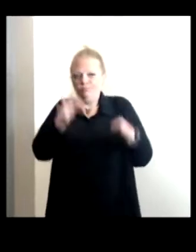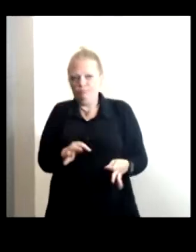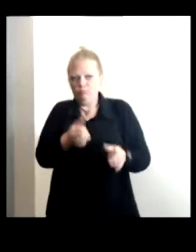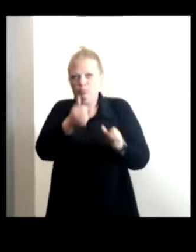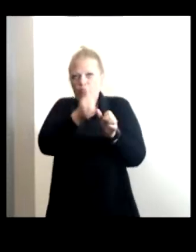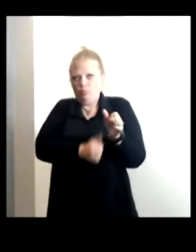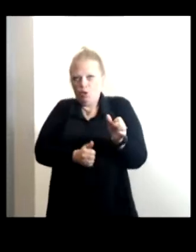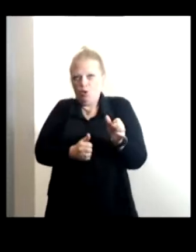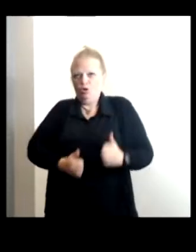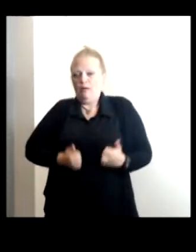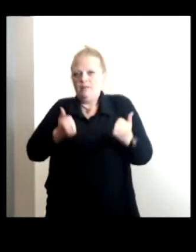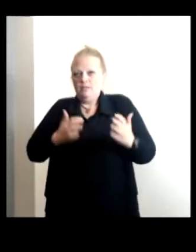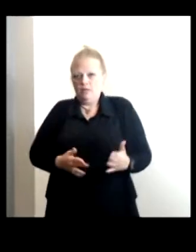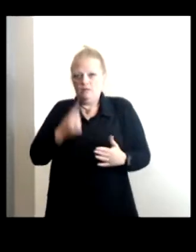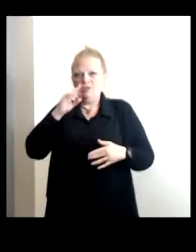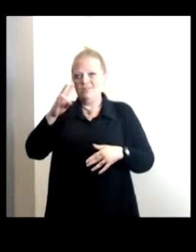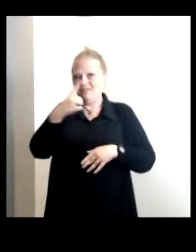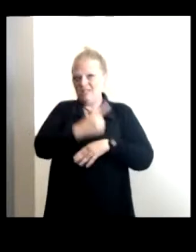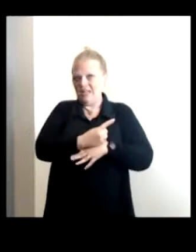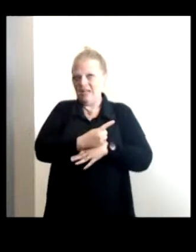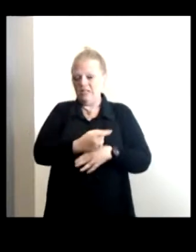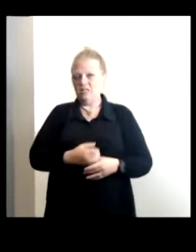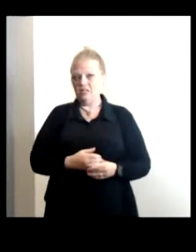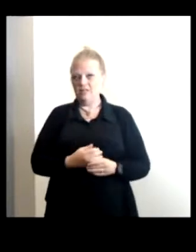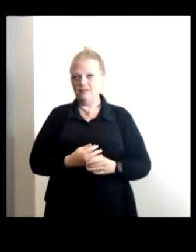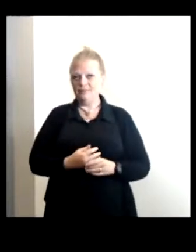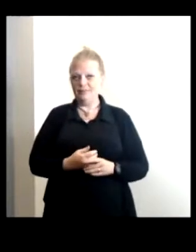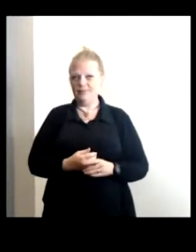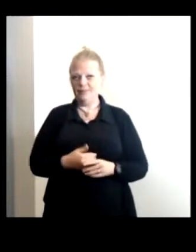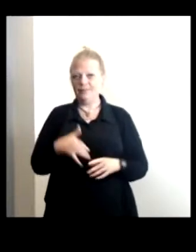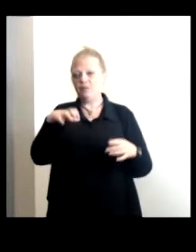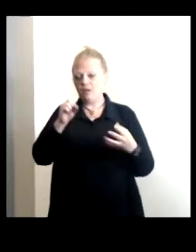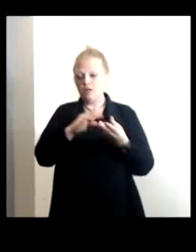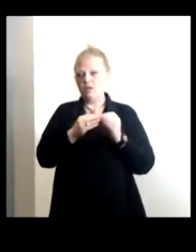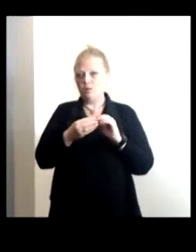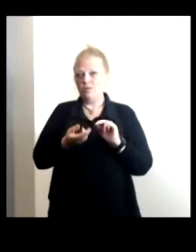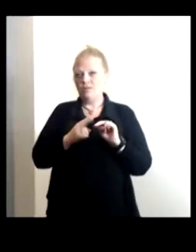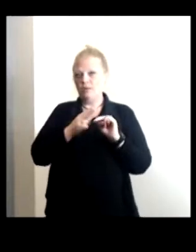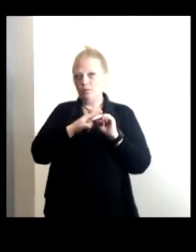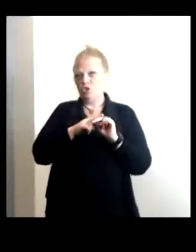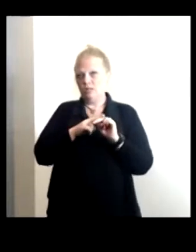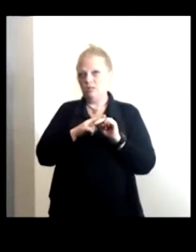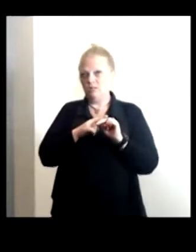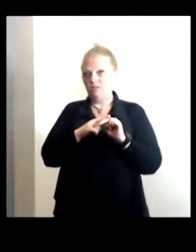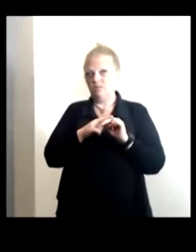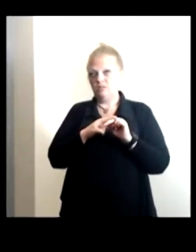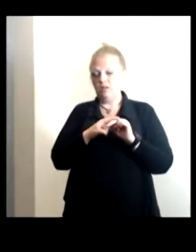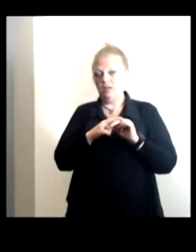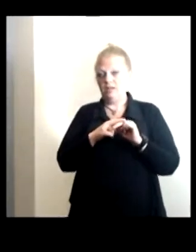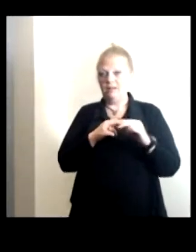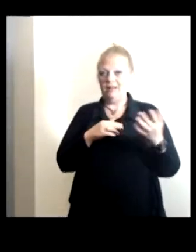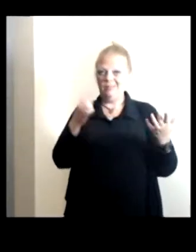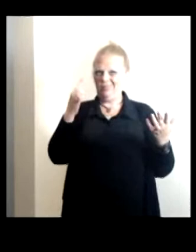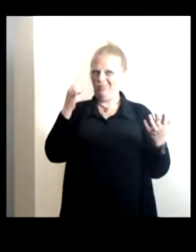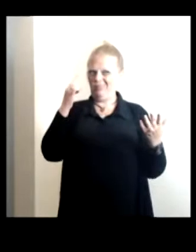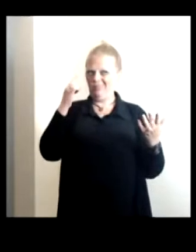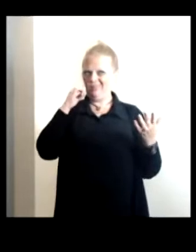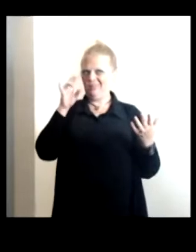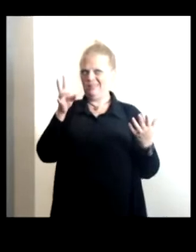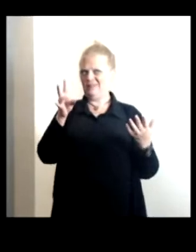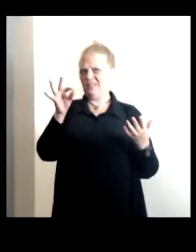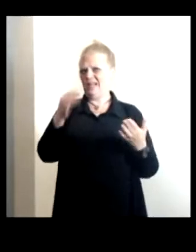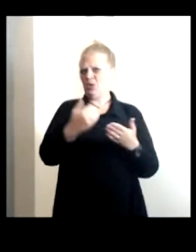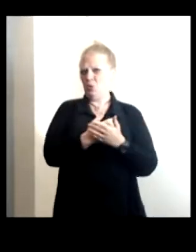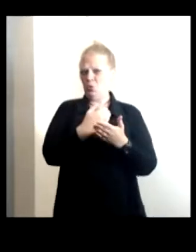capita over a 7-day period, though these numbers have been increasing, as we said. And I think we had 79